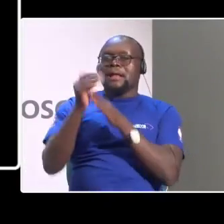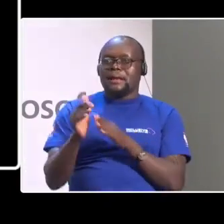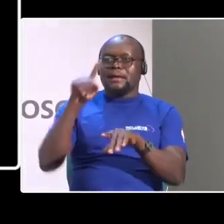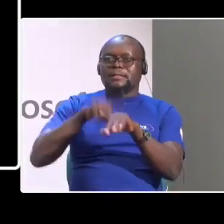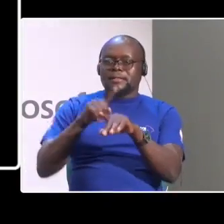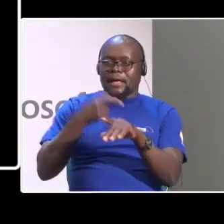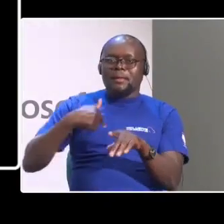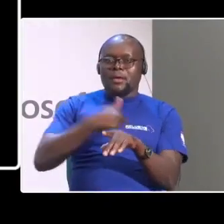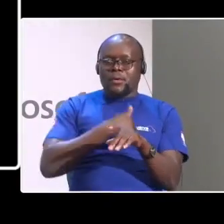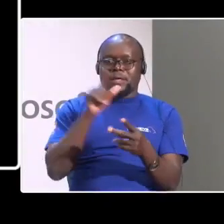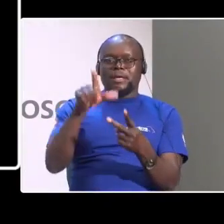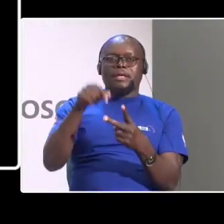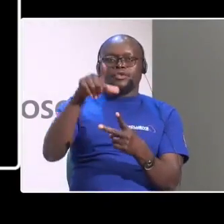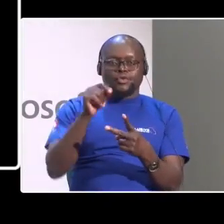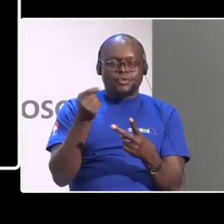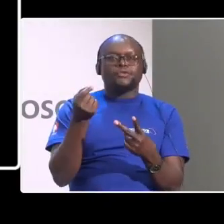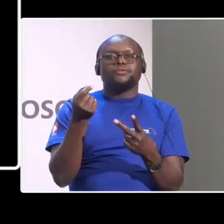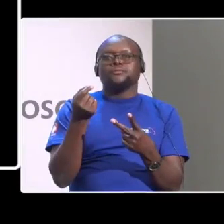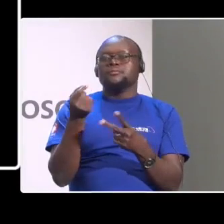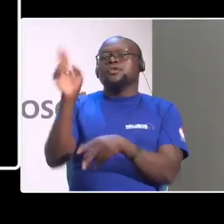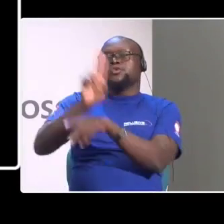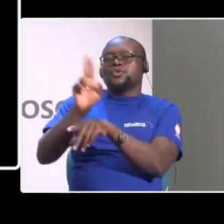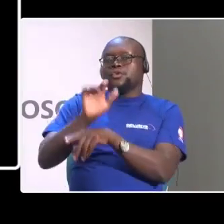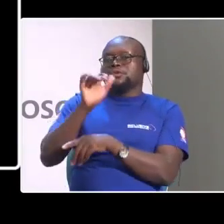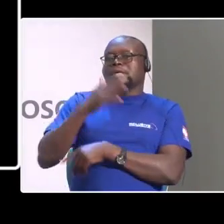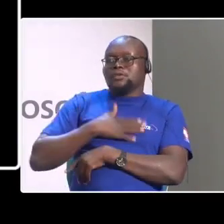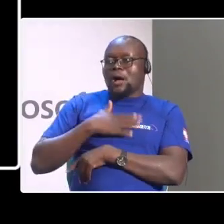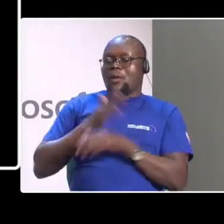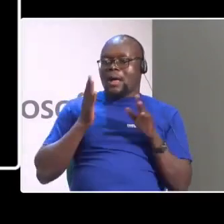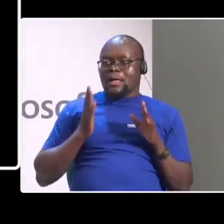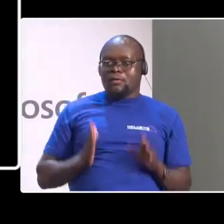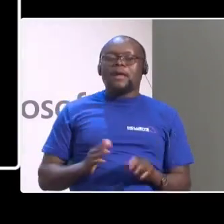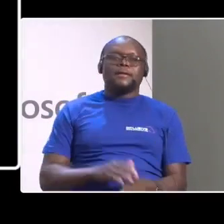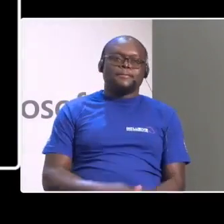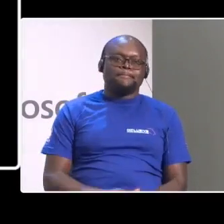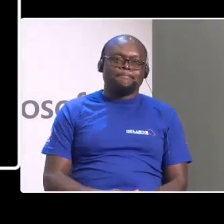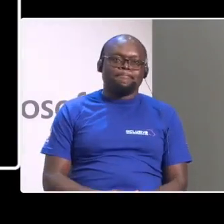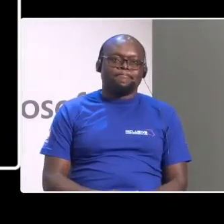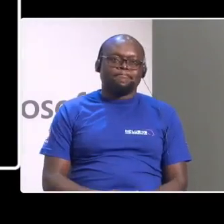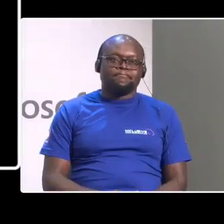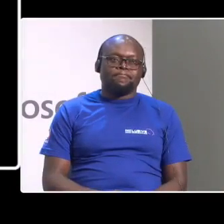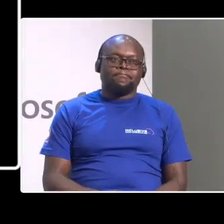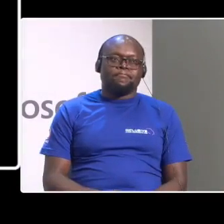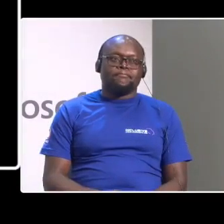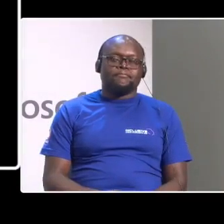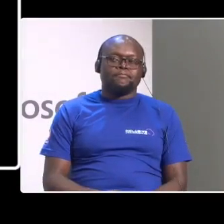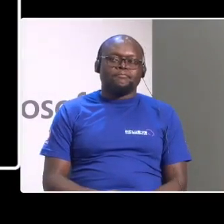we consciously choose to opt in to our humanness. And,